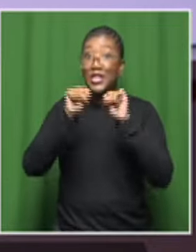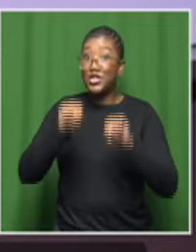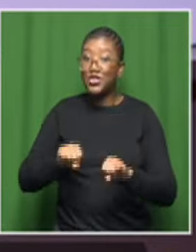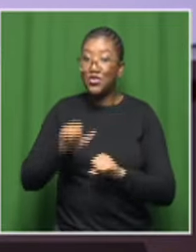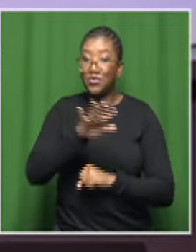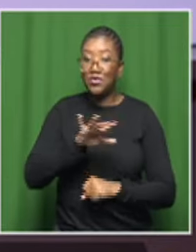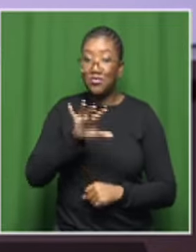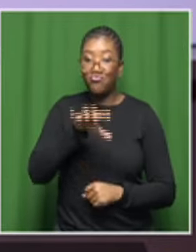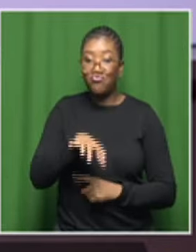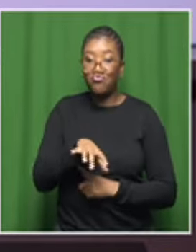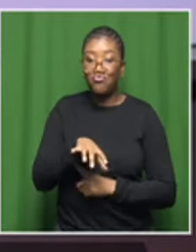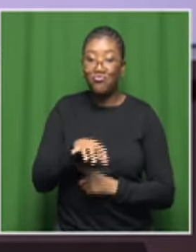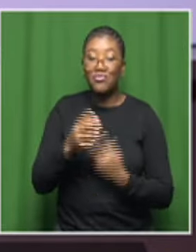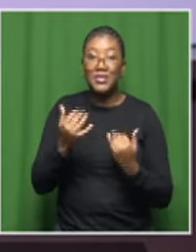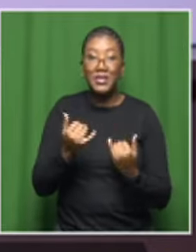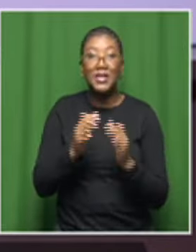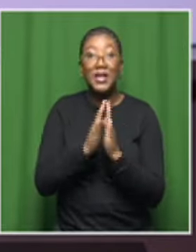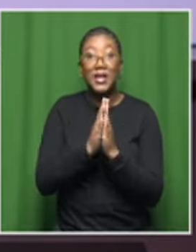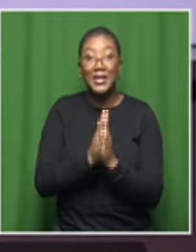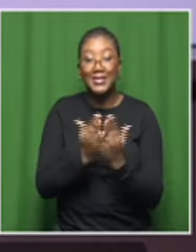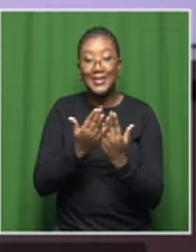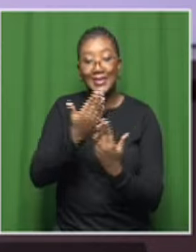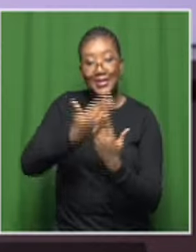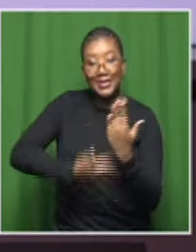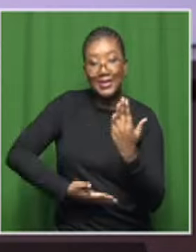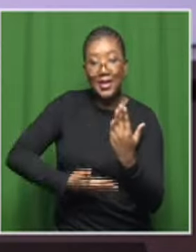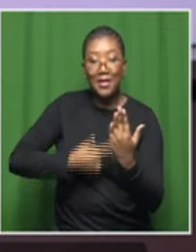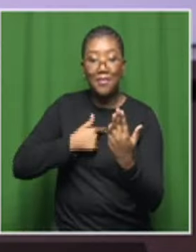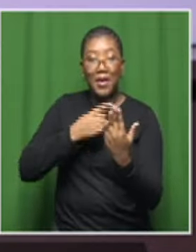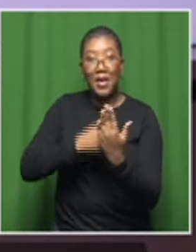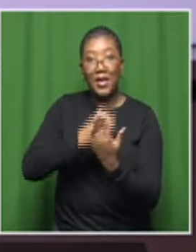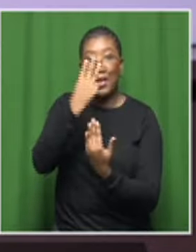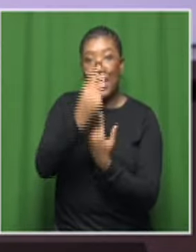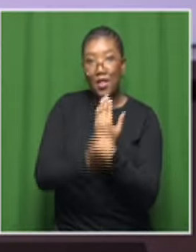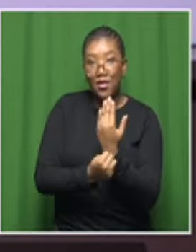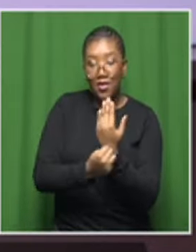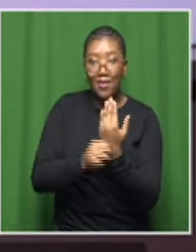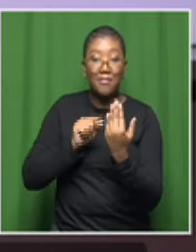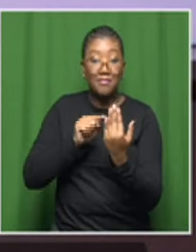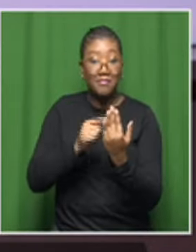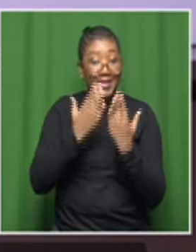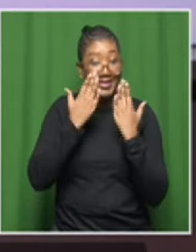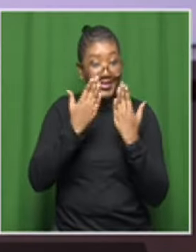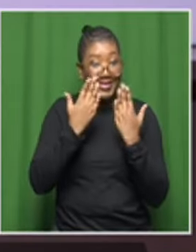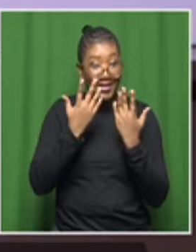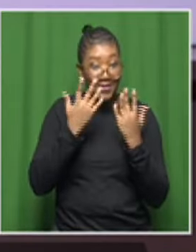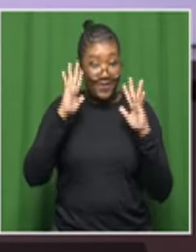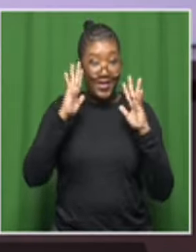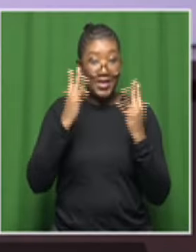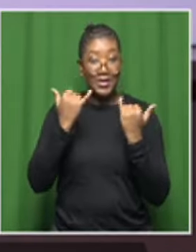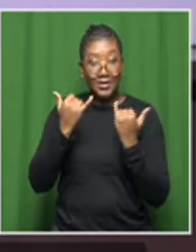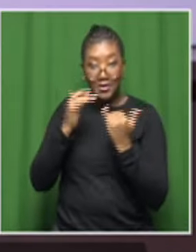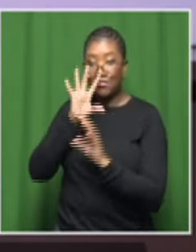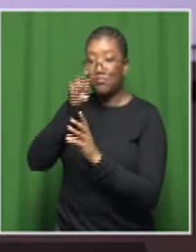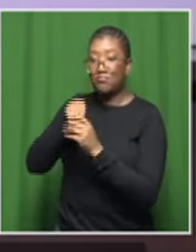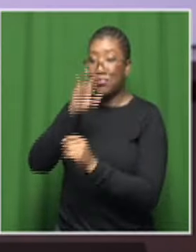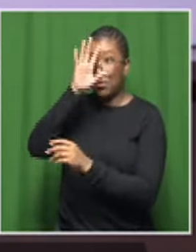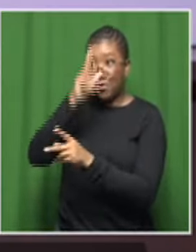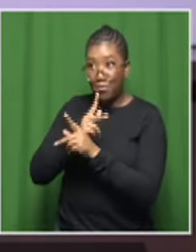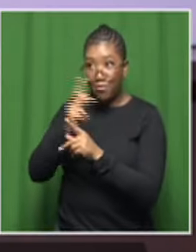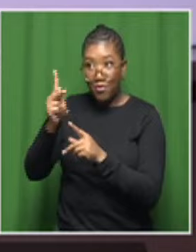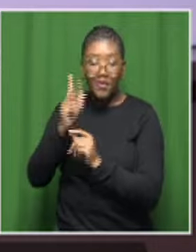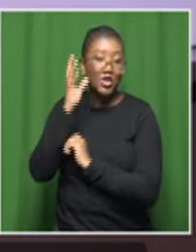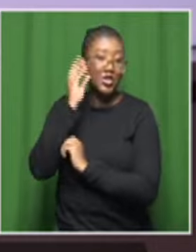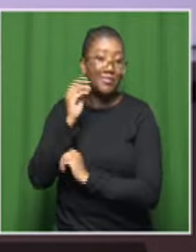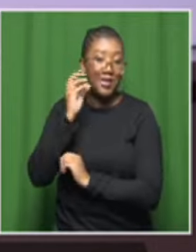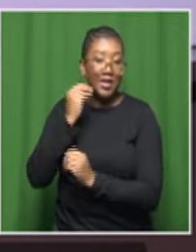do the syllabus work and they enter exams, whereas we look at them from a professional experience, and we try and, so